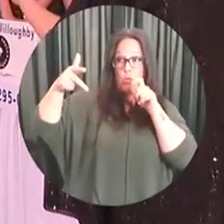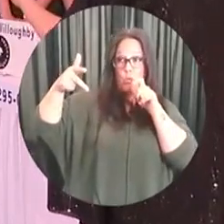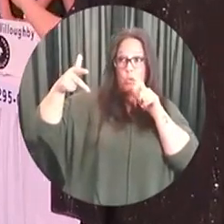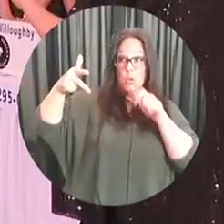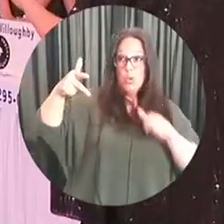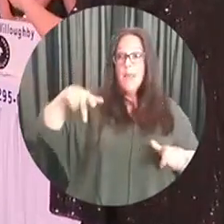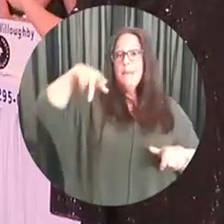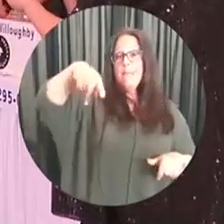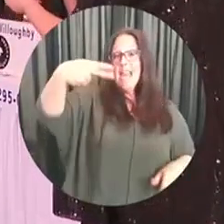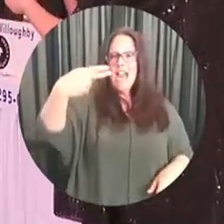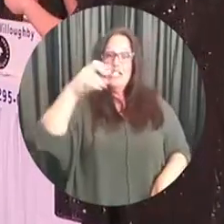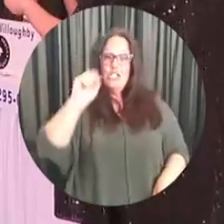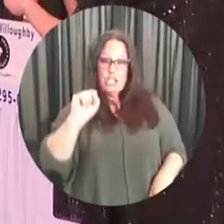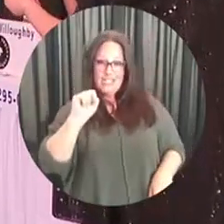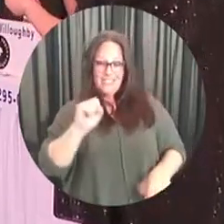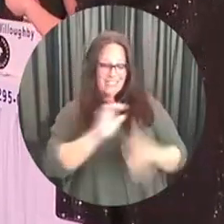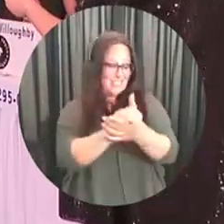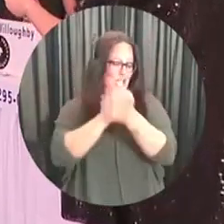PHS.